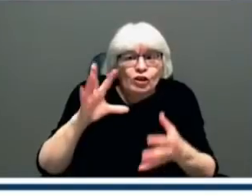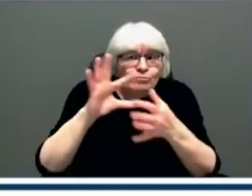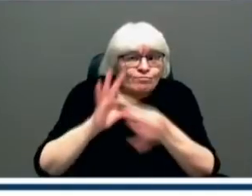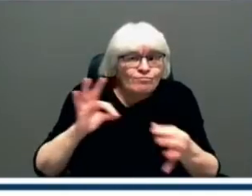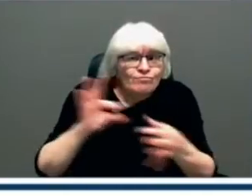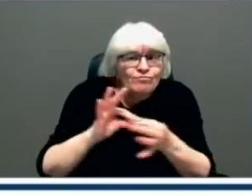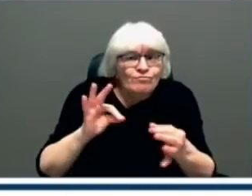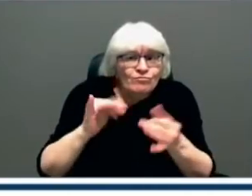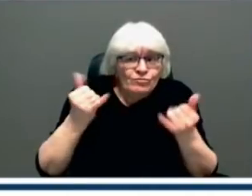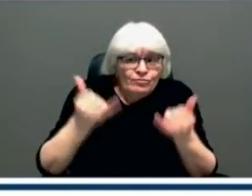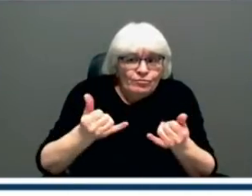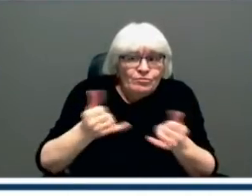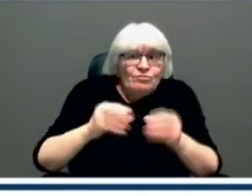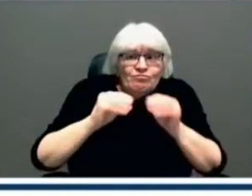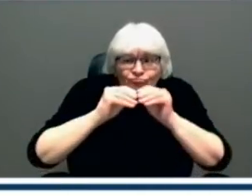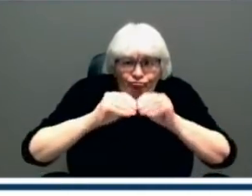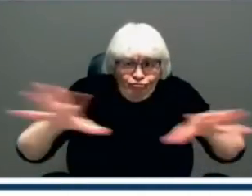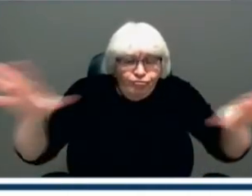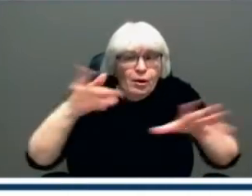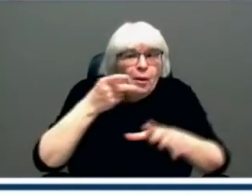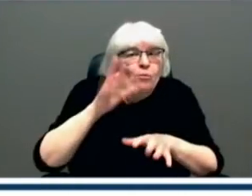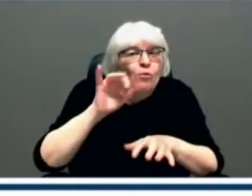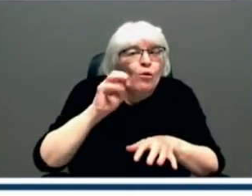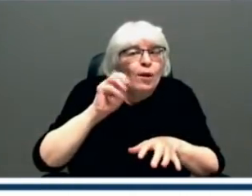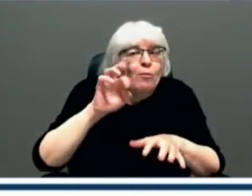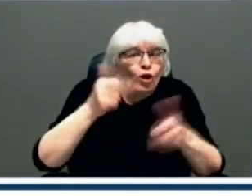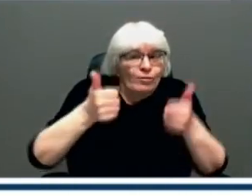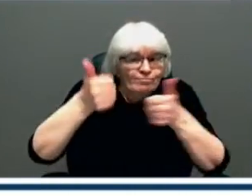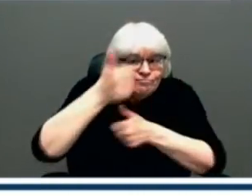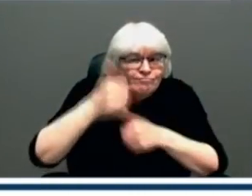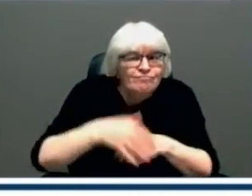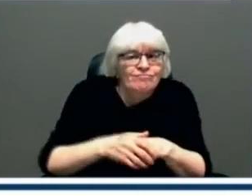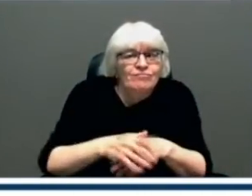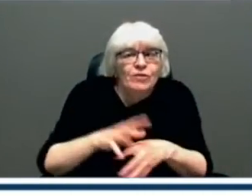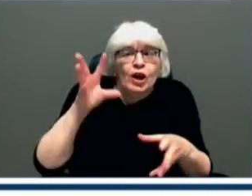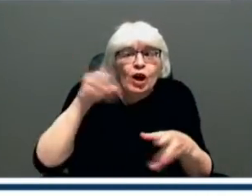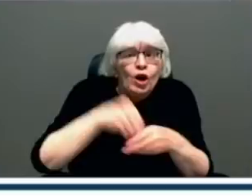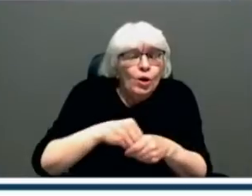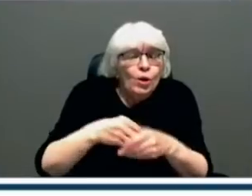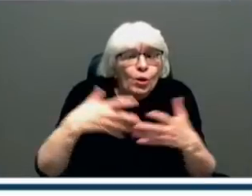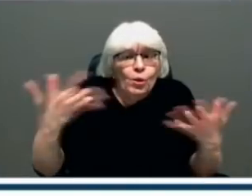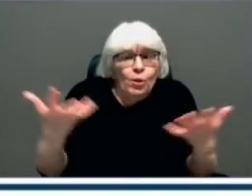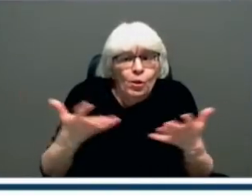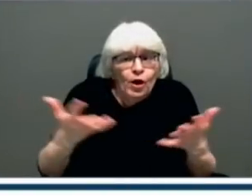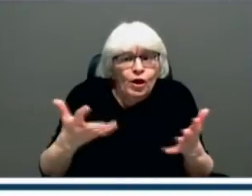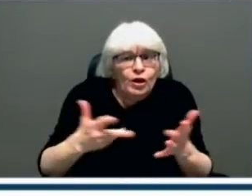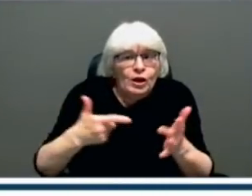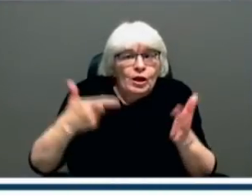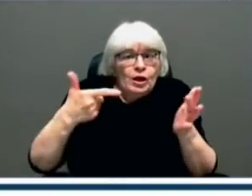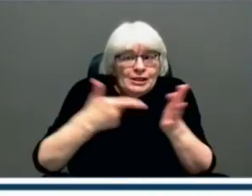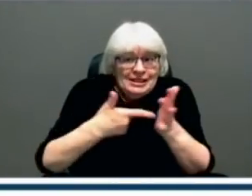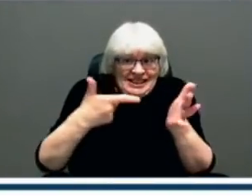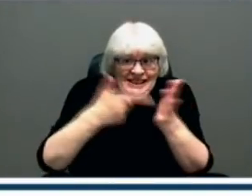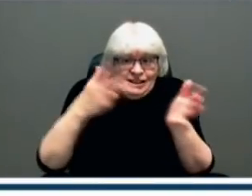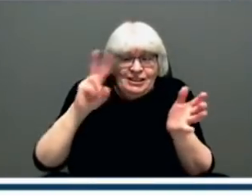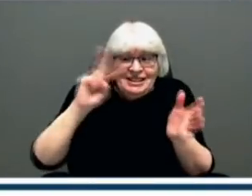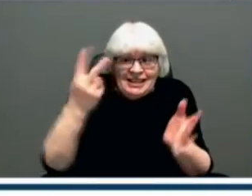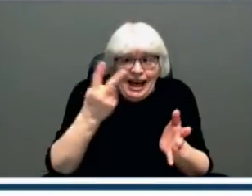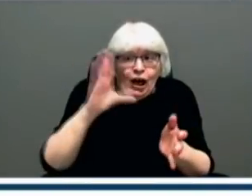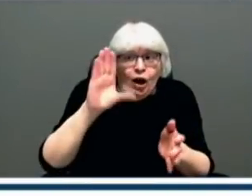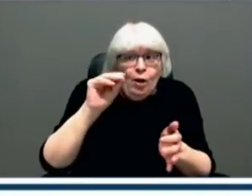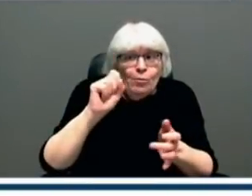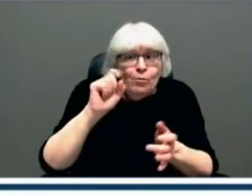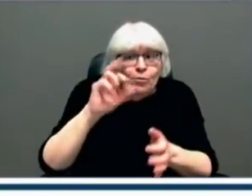out. And those items included a second booster dose of vaccine for those 70 years of age and older,